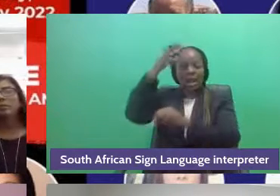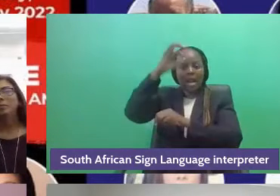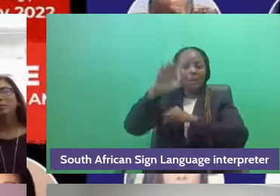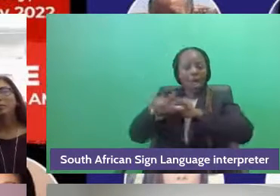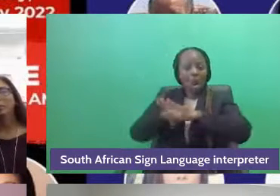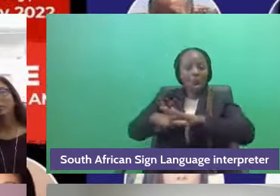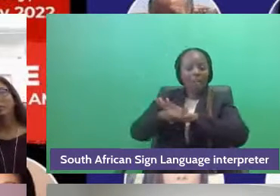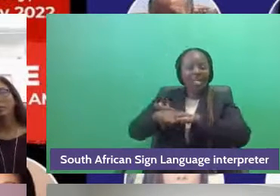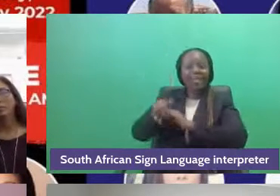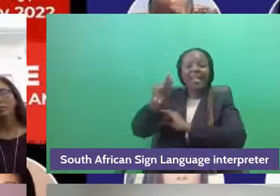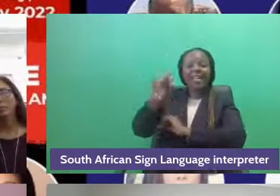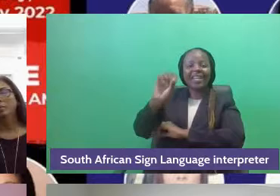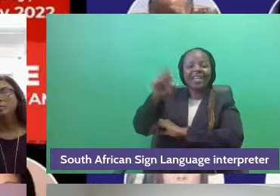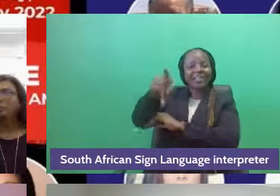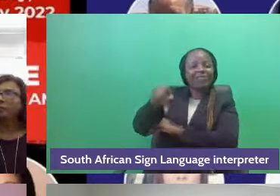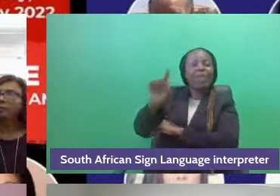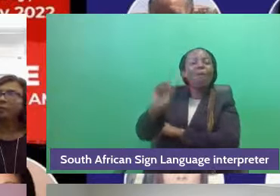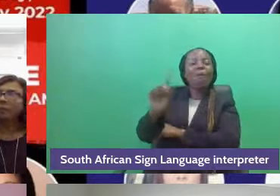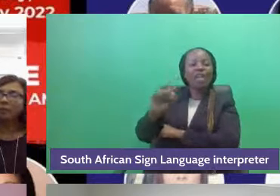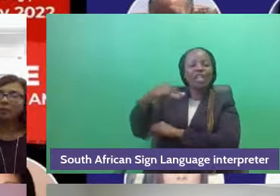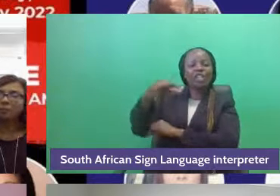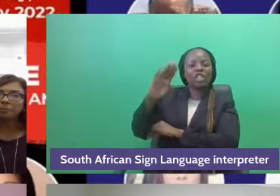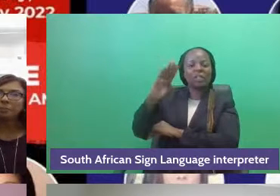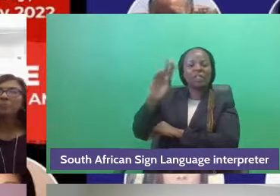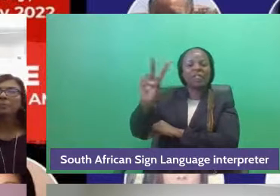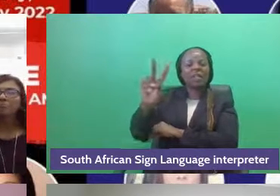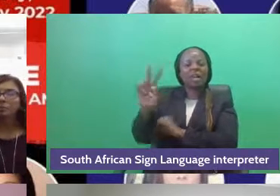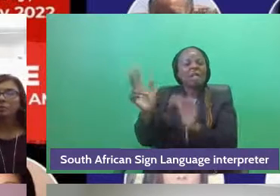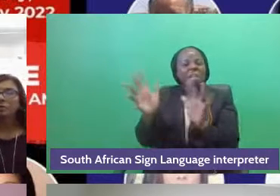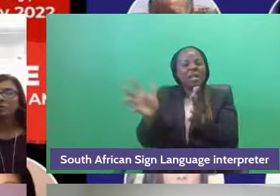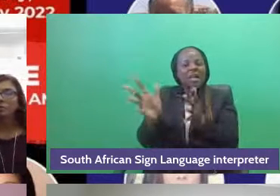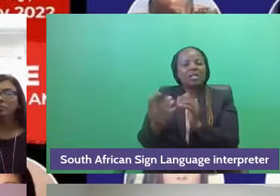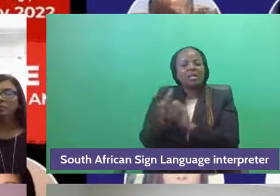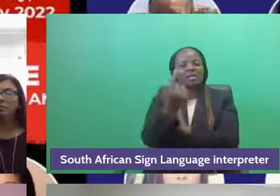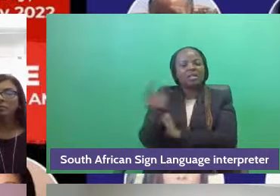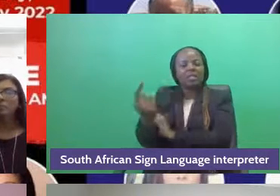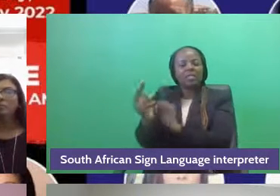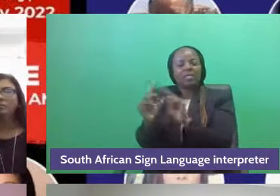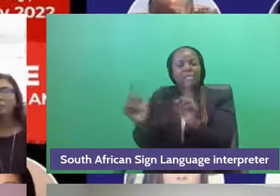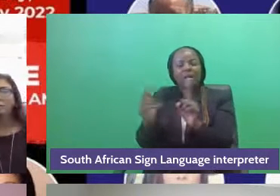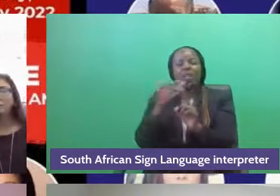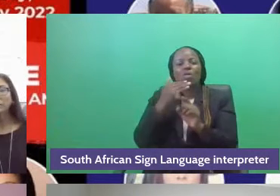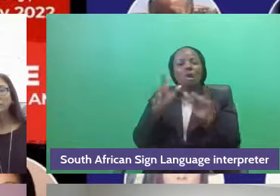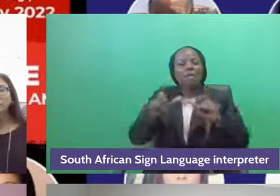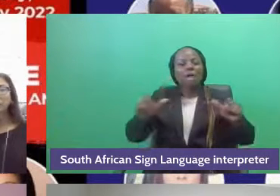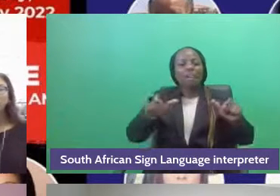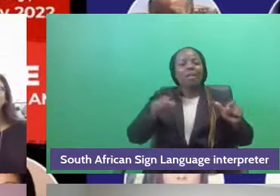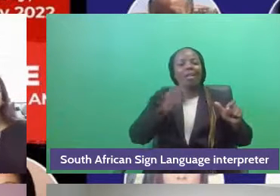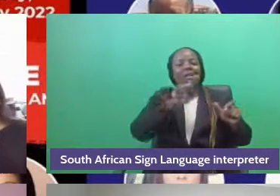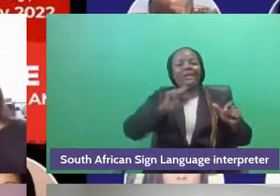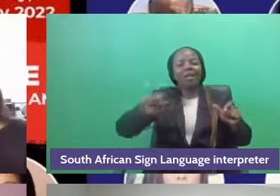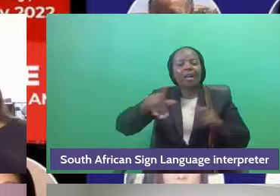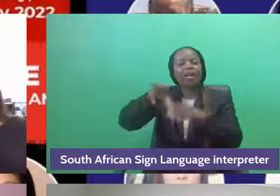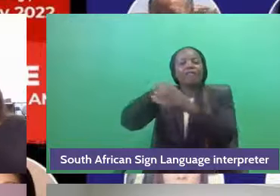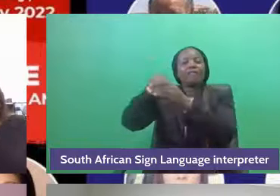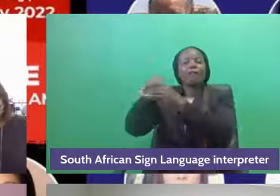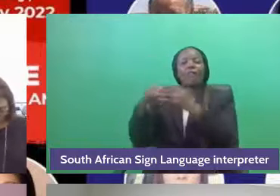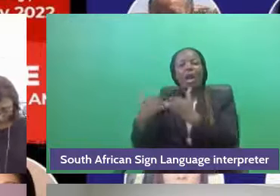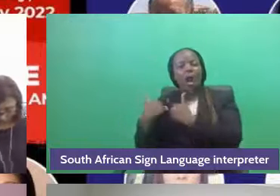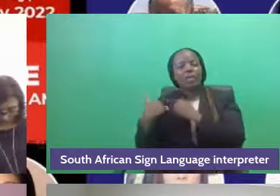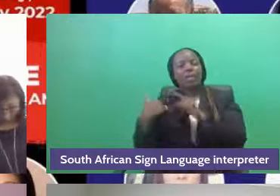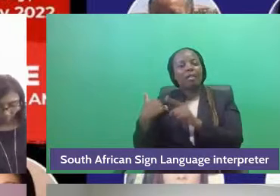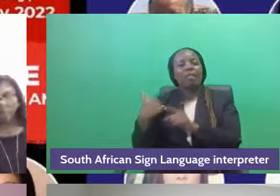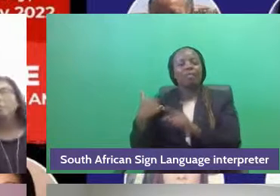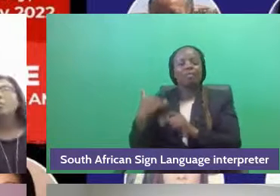NSP on GBV and hold not only themselves, but all stakeholders accountable. So in order to look